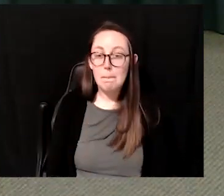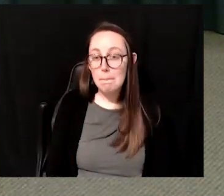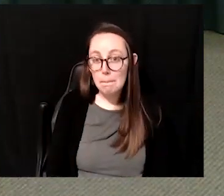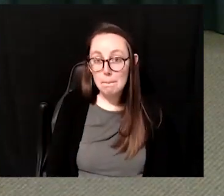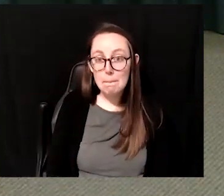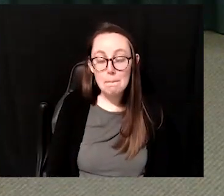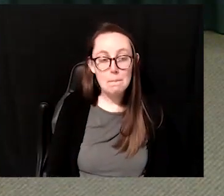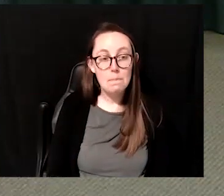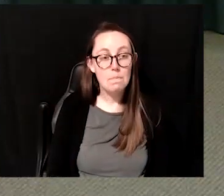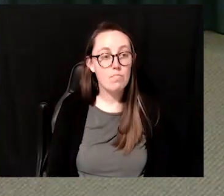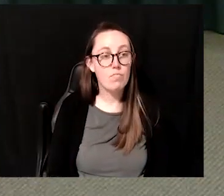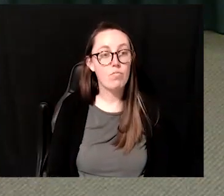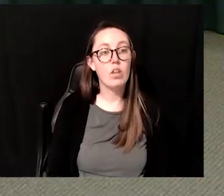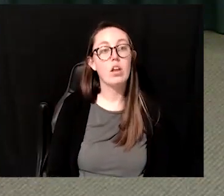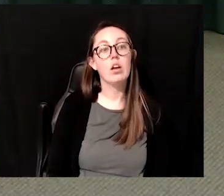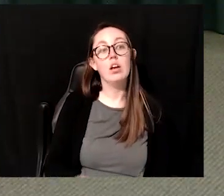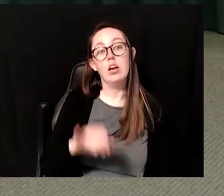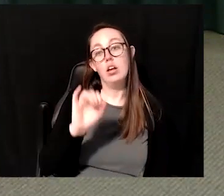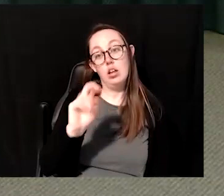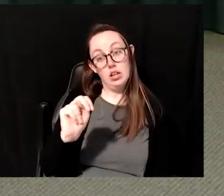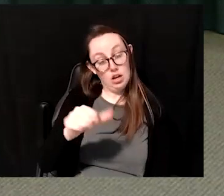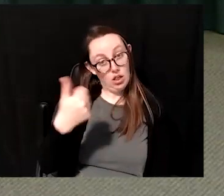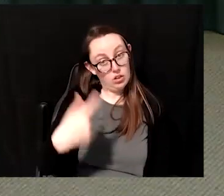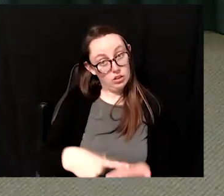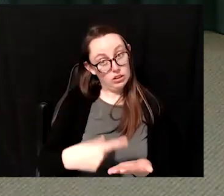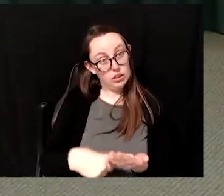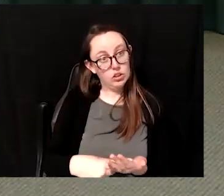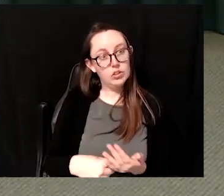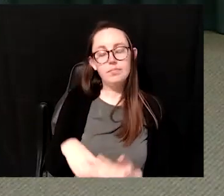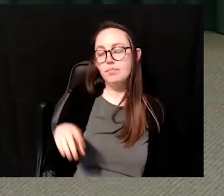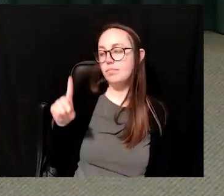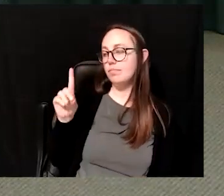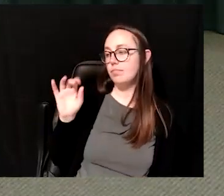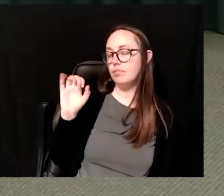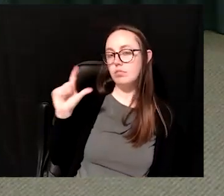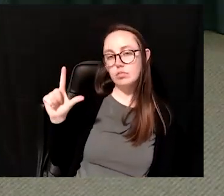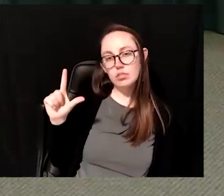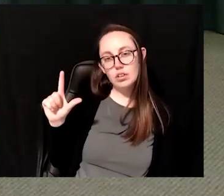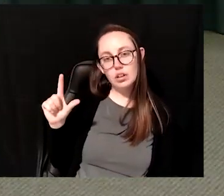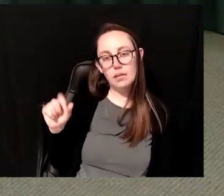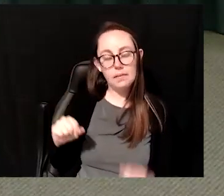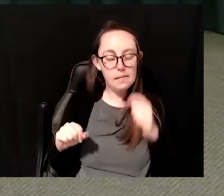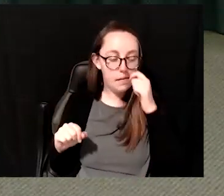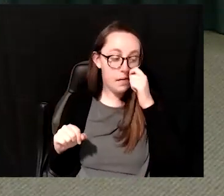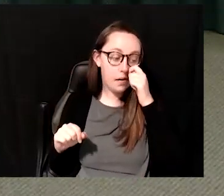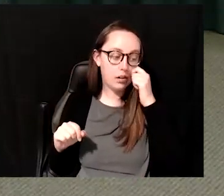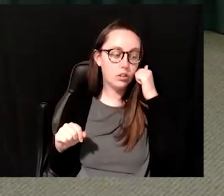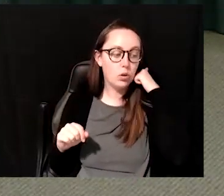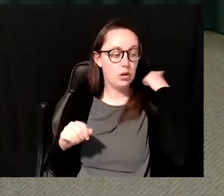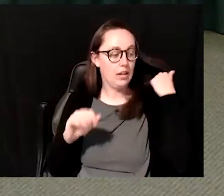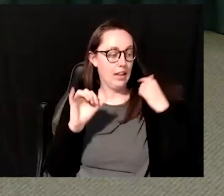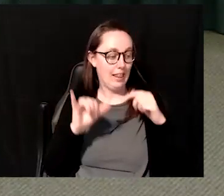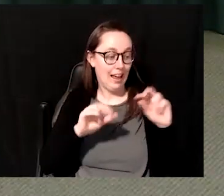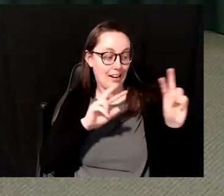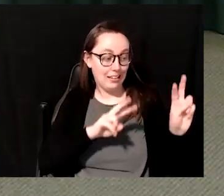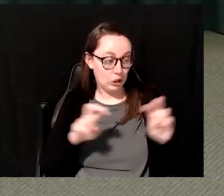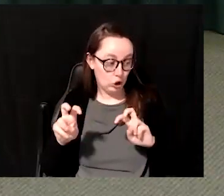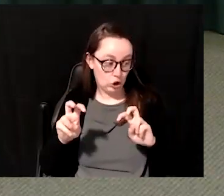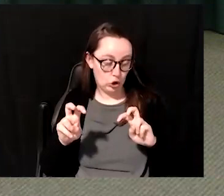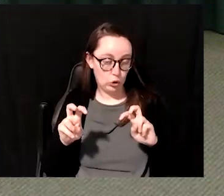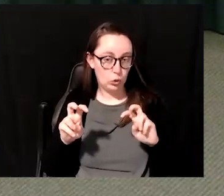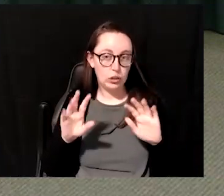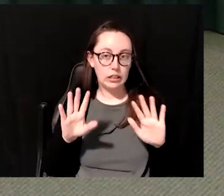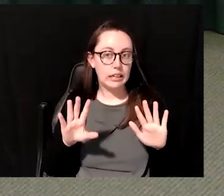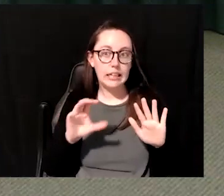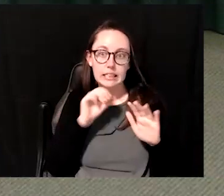um other discussion on this before yes Daniel the issue for me is less about how